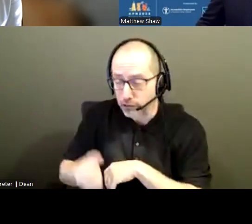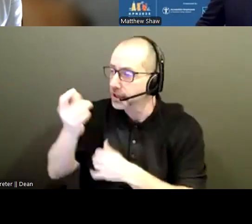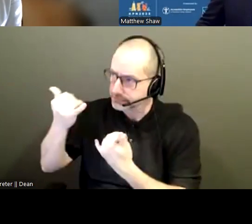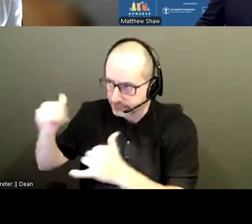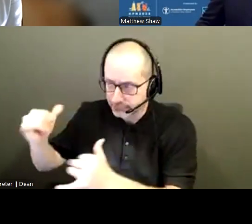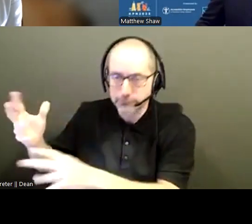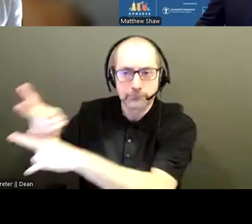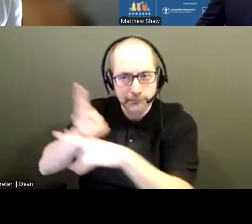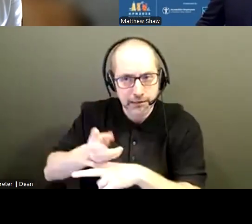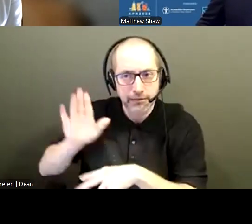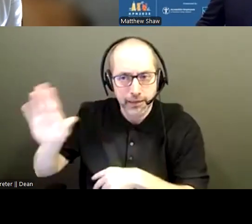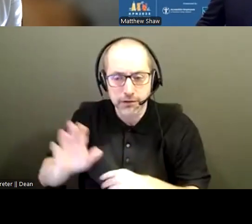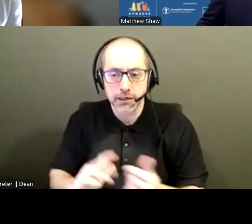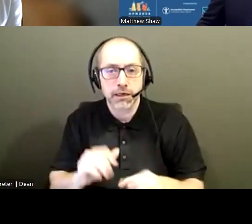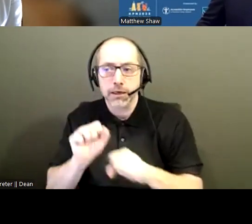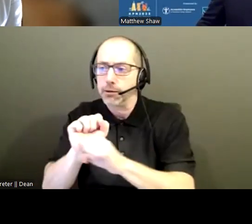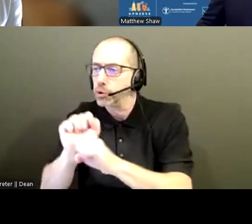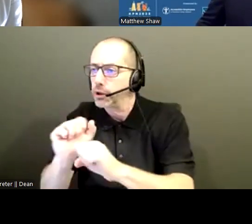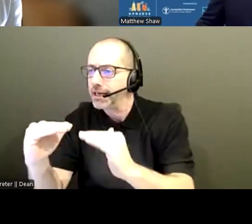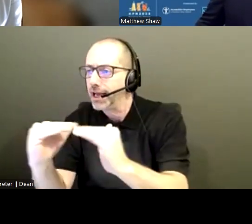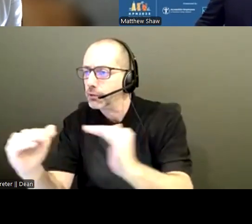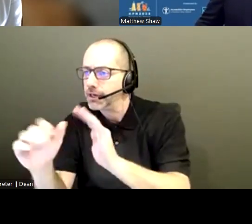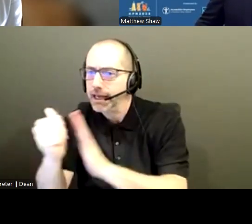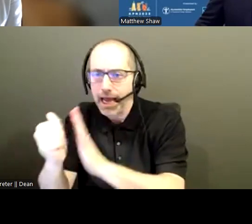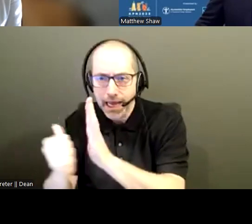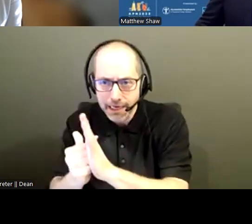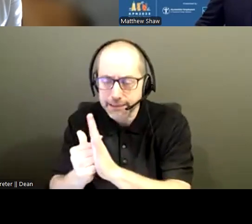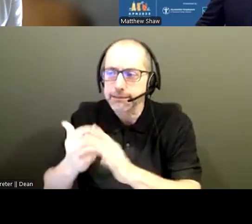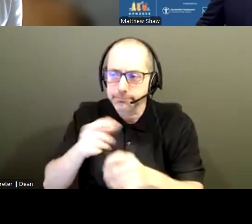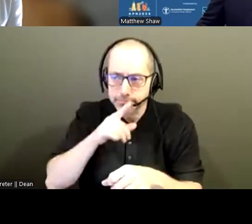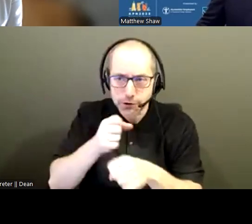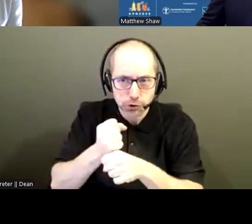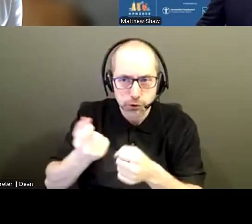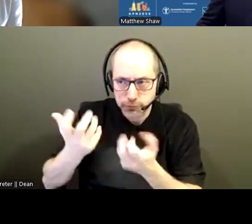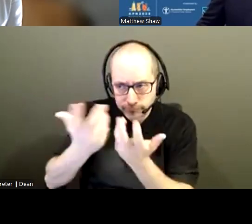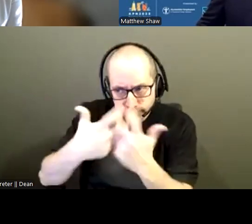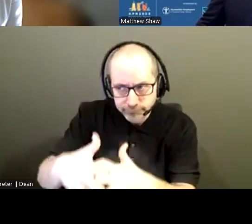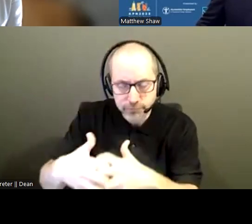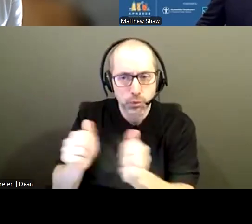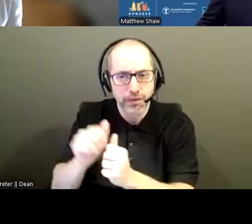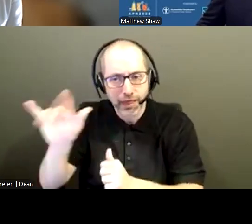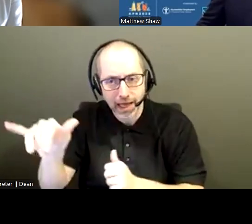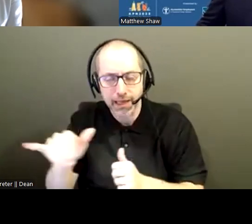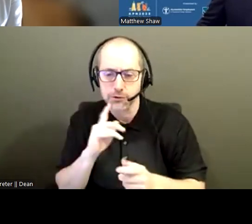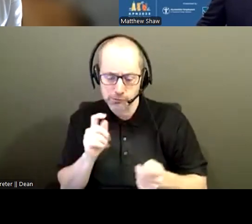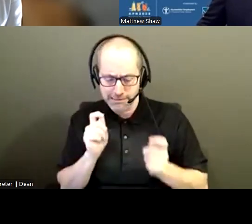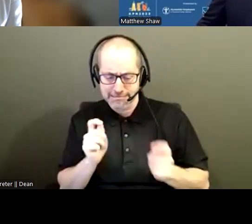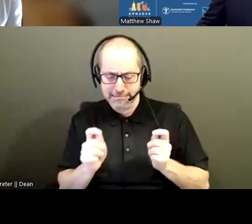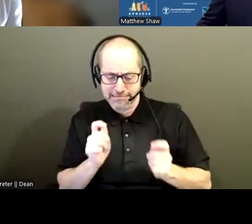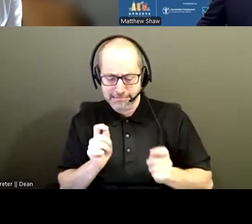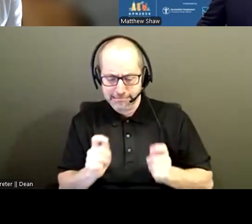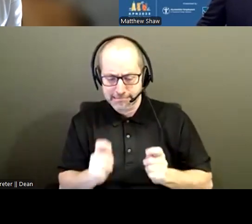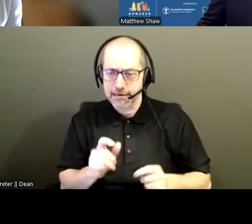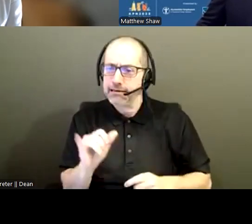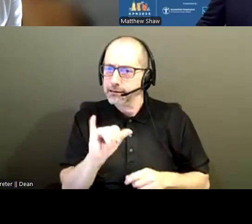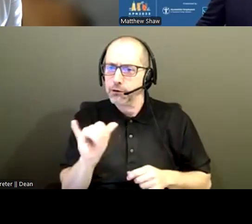Act and made sure we still aligned with that and the information we needed to collect for that. But then we were just very intentional, like looking